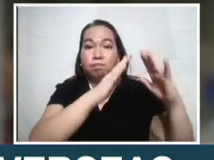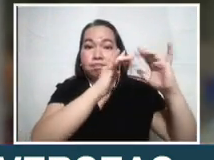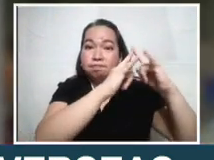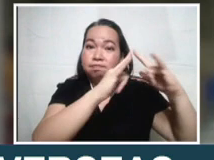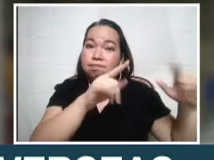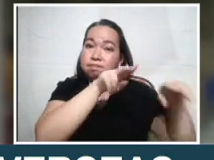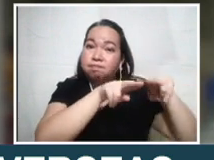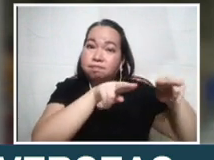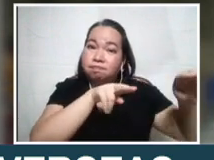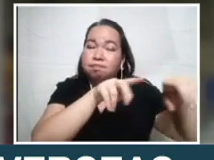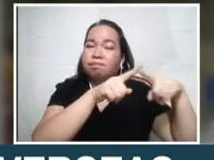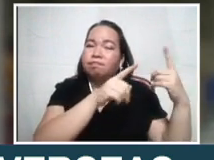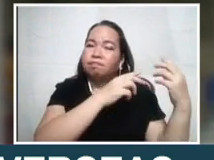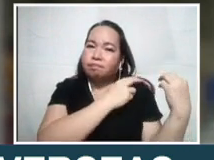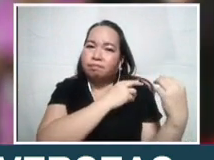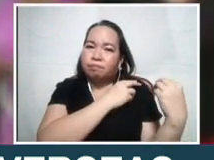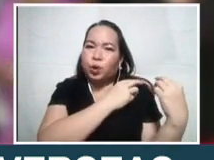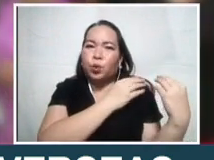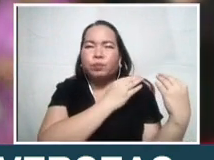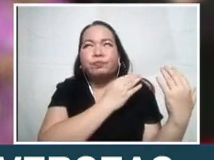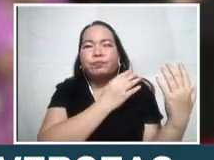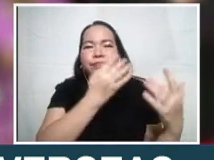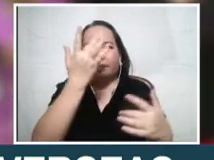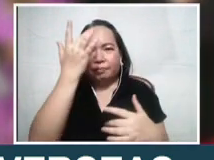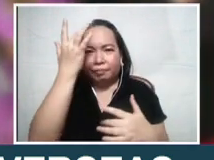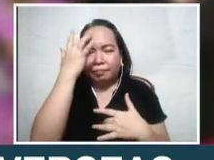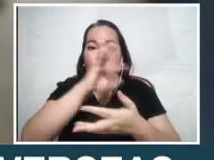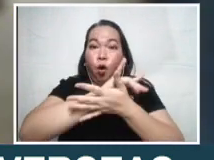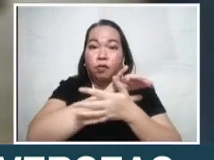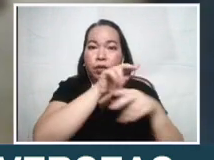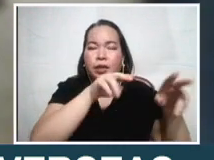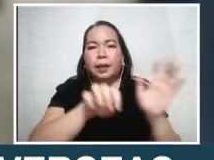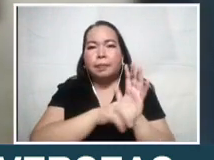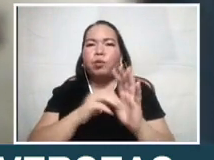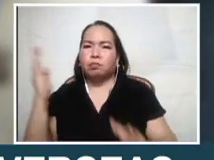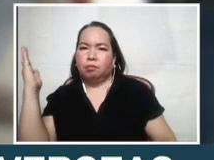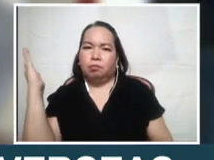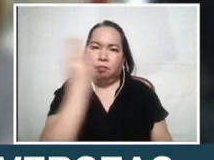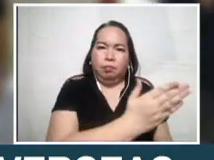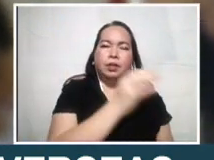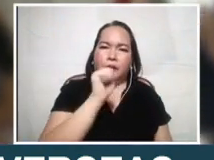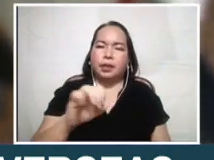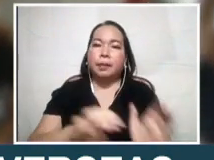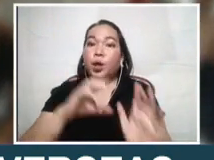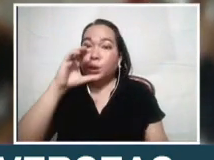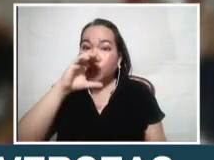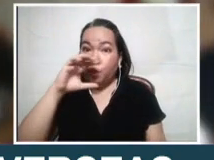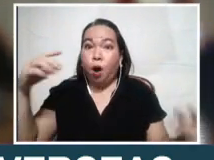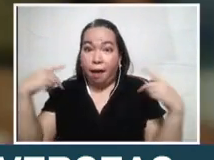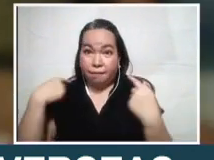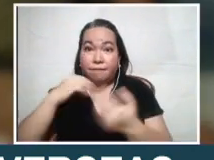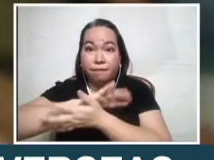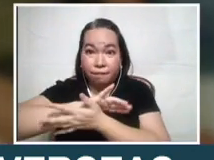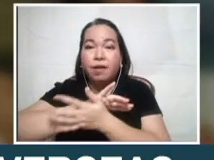go direct to these airports. Like, for example, in Cebu, where they have quarantine facilities, these OFWs can be